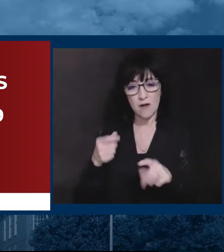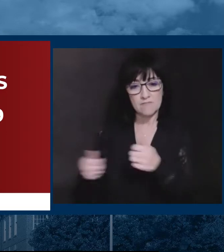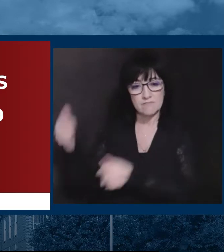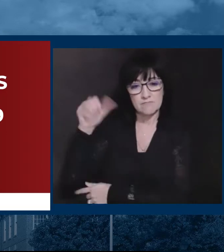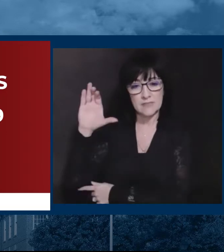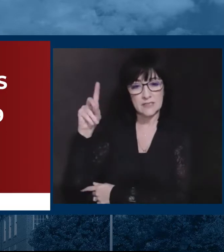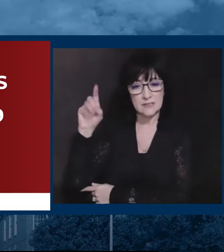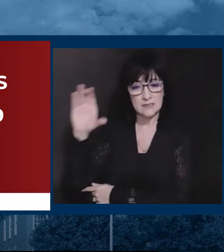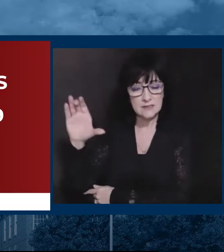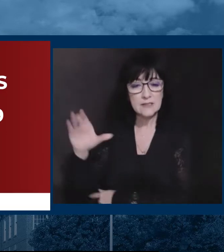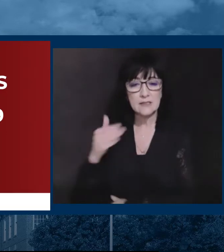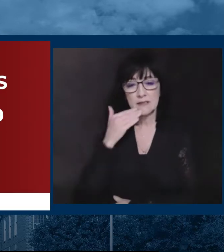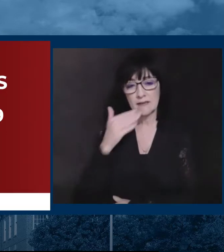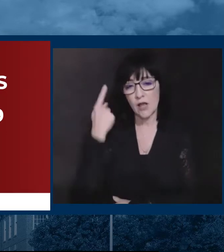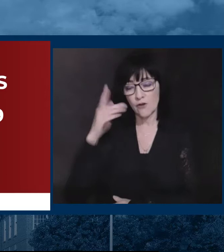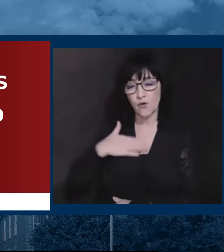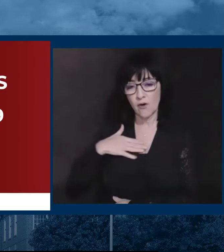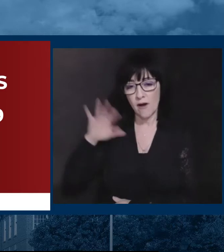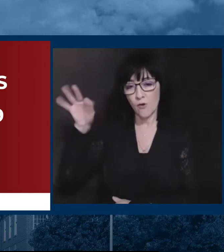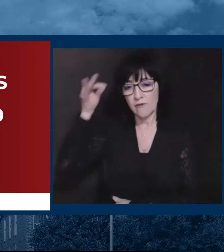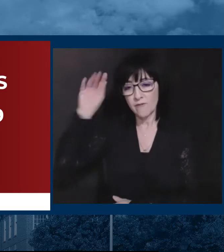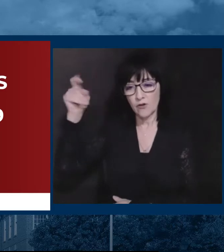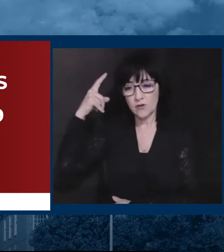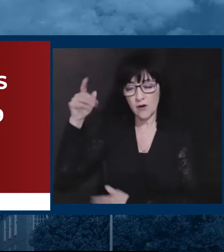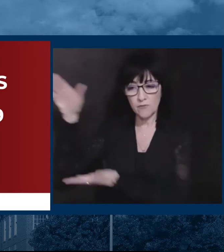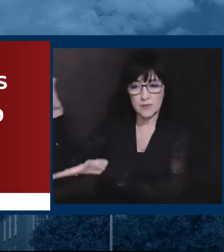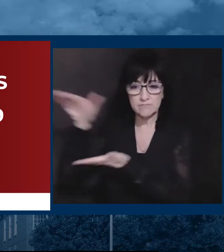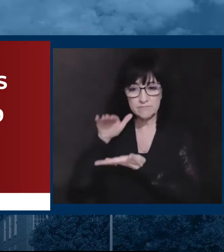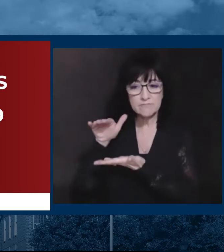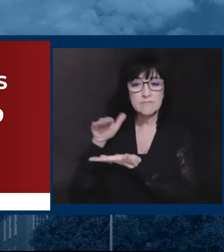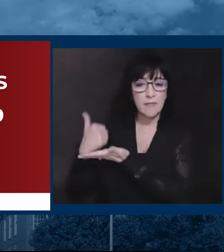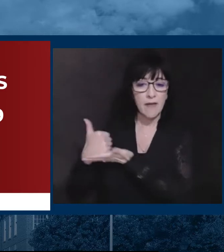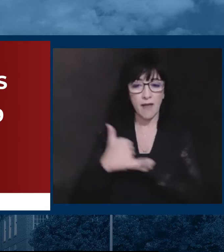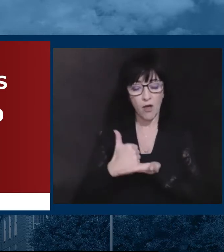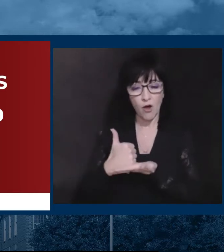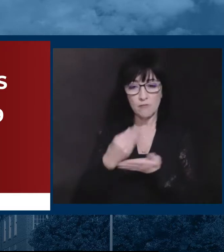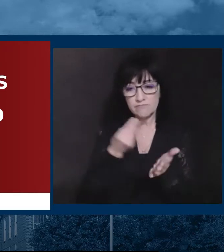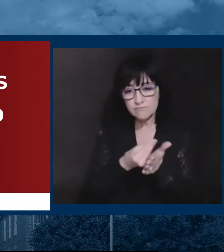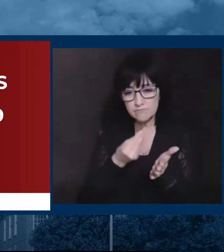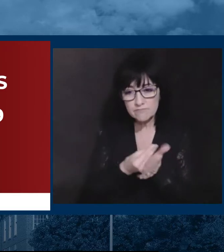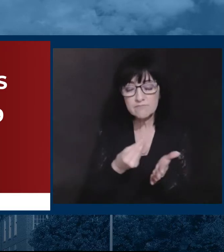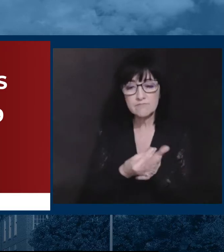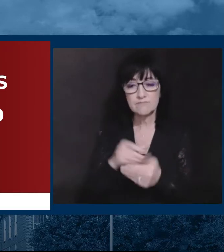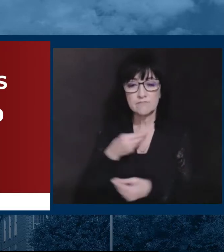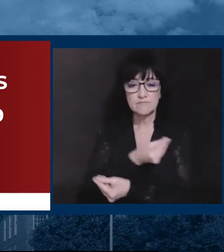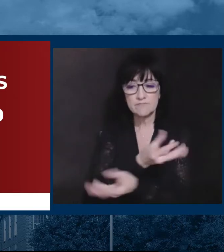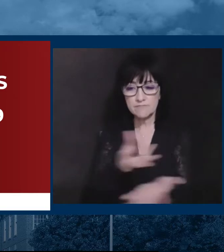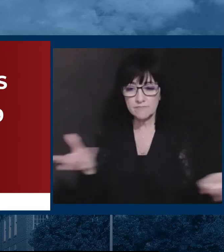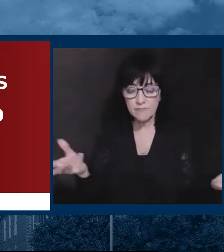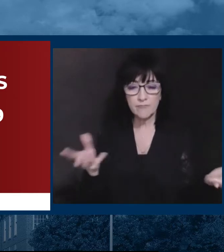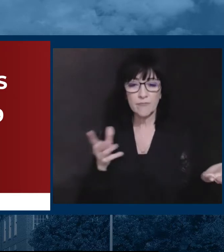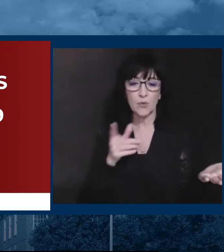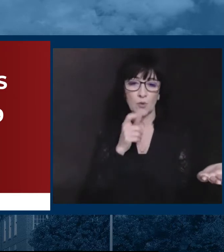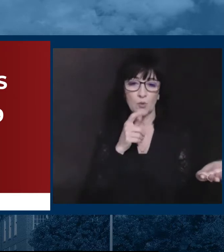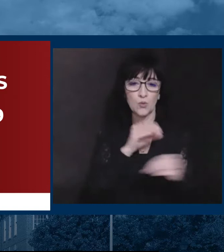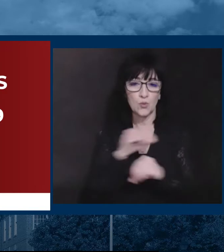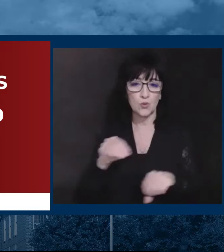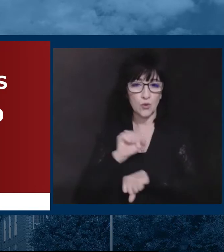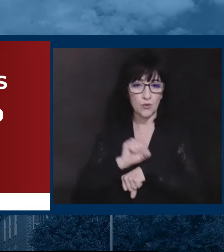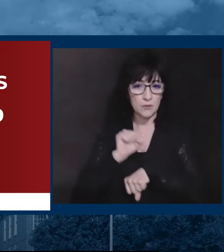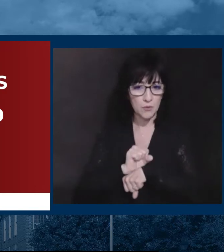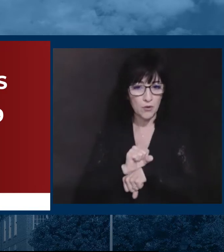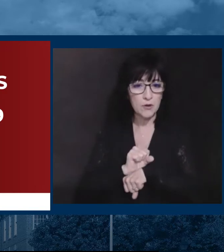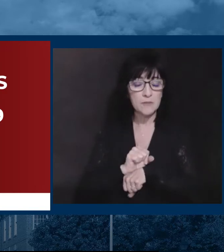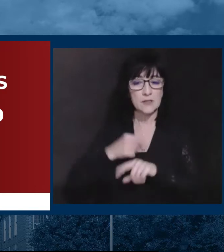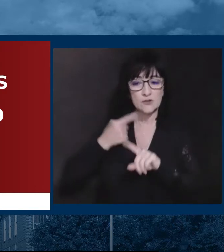with the CARES Act funding $1 billion that was provided to individuals in unemployment assistance and